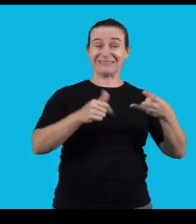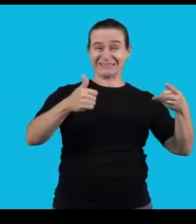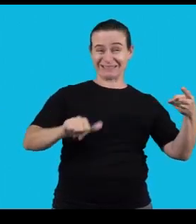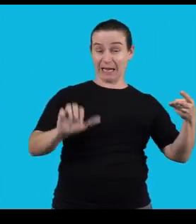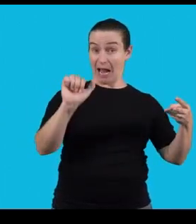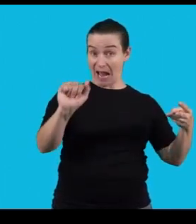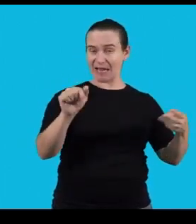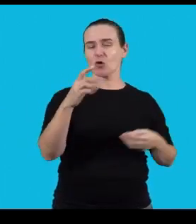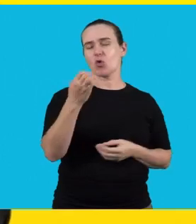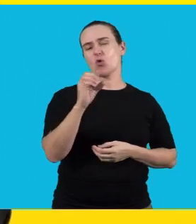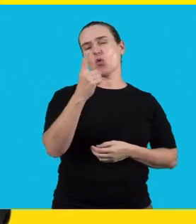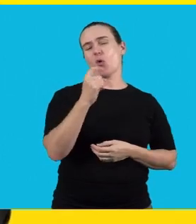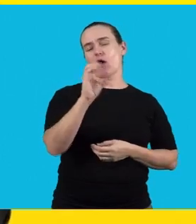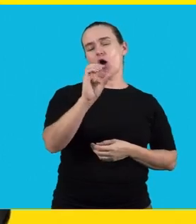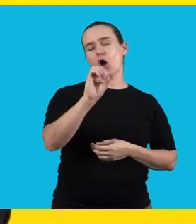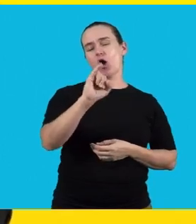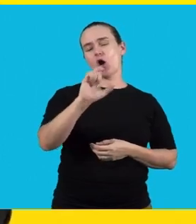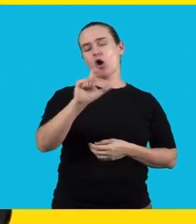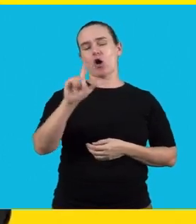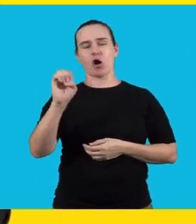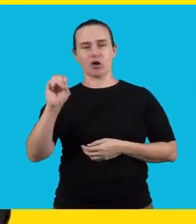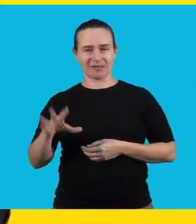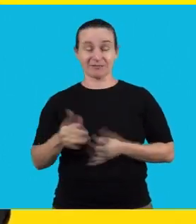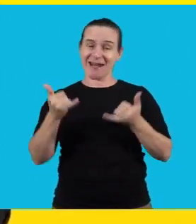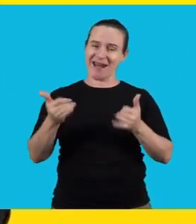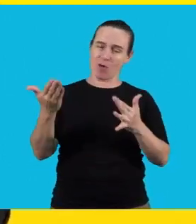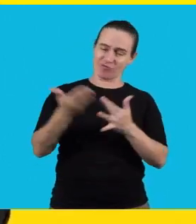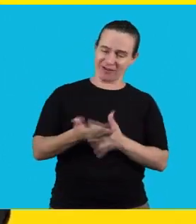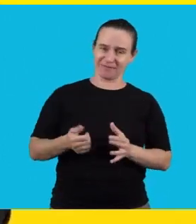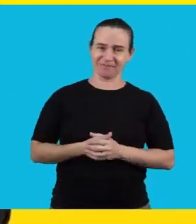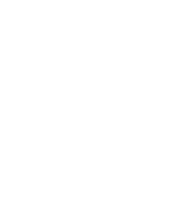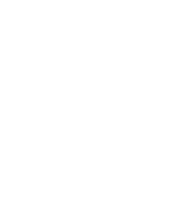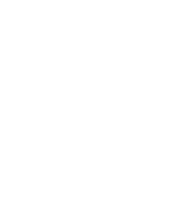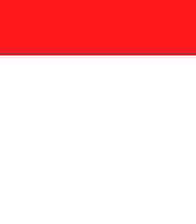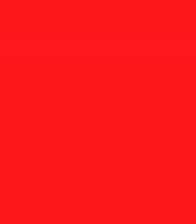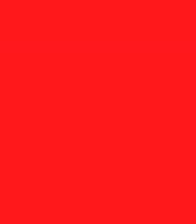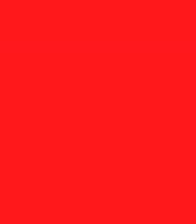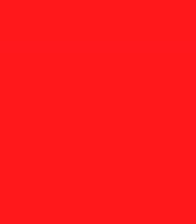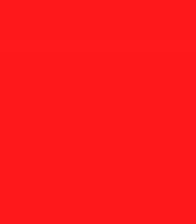the ossicles. On that note, let's go for our ad break. We'll be back soon.